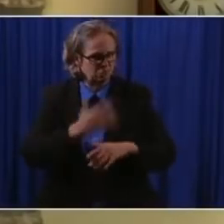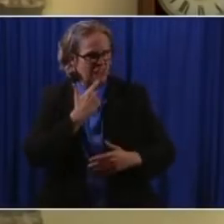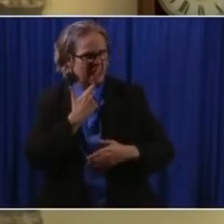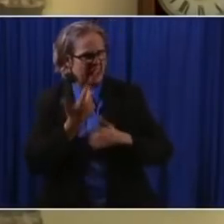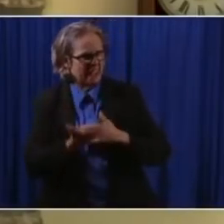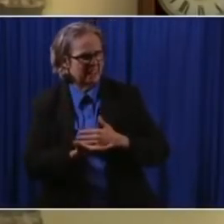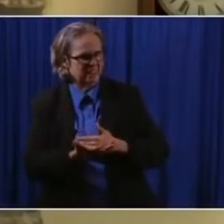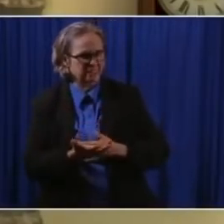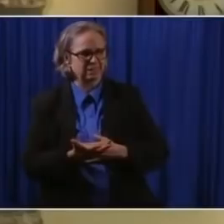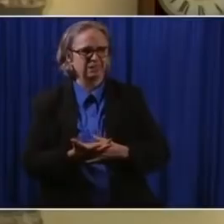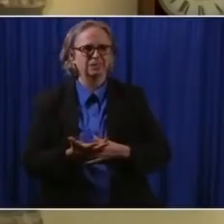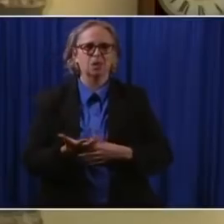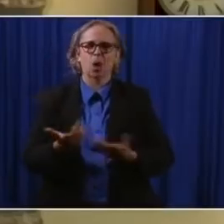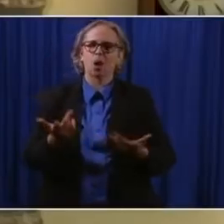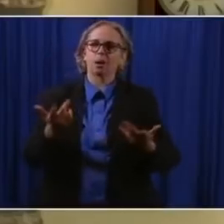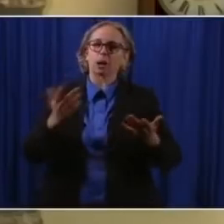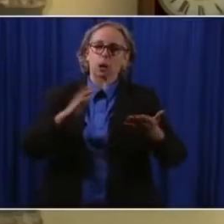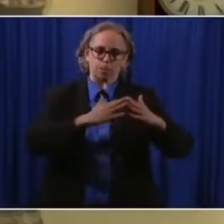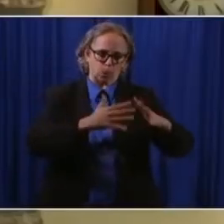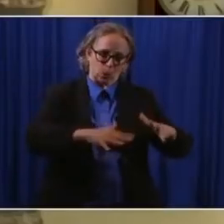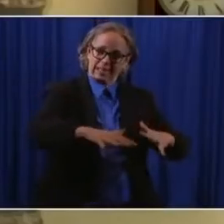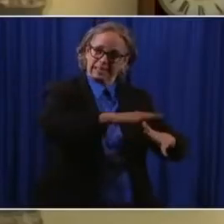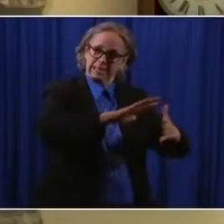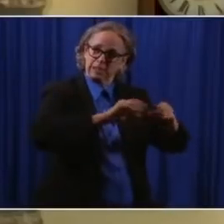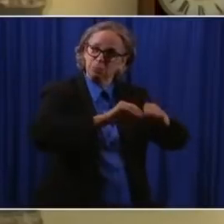your county, or it probably will not be successful.